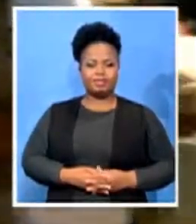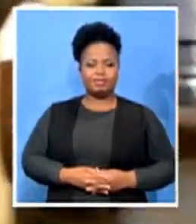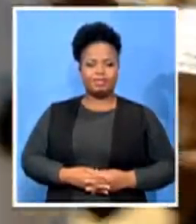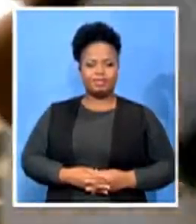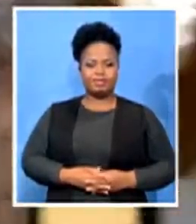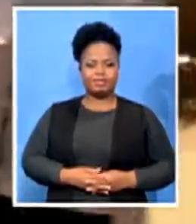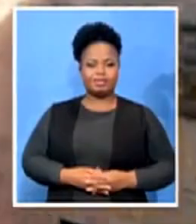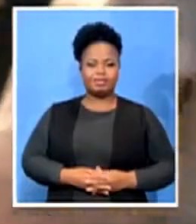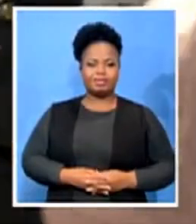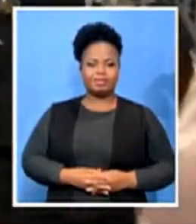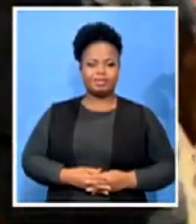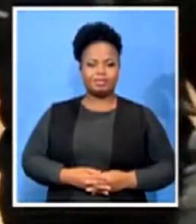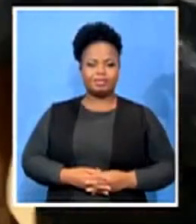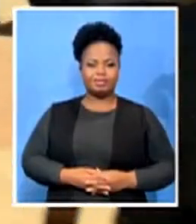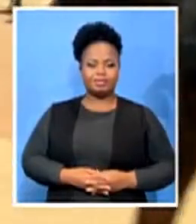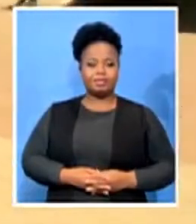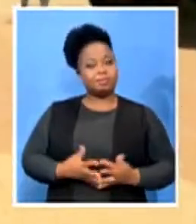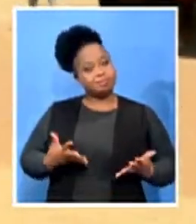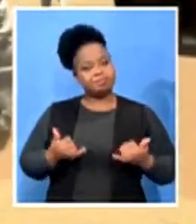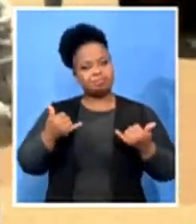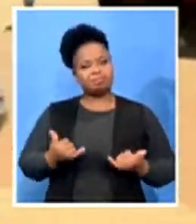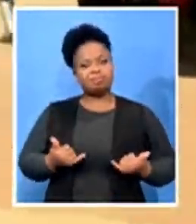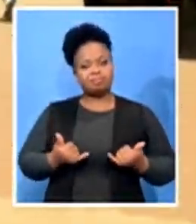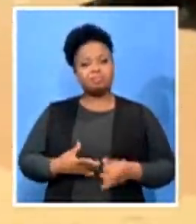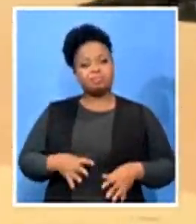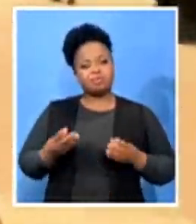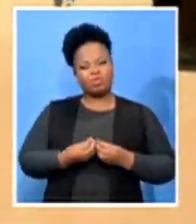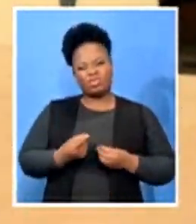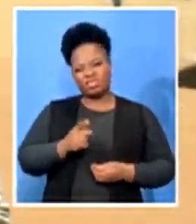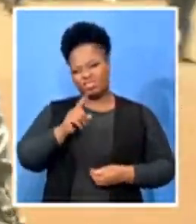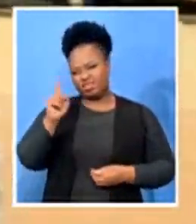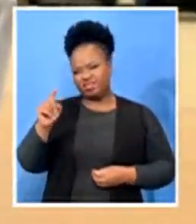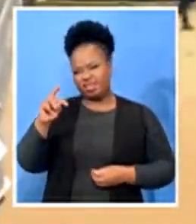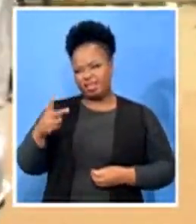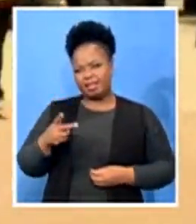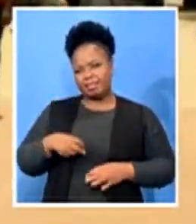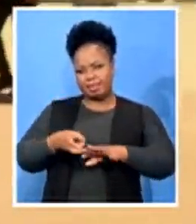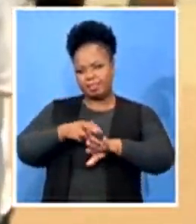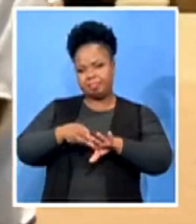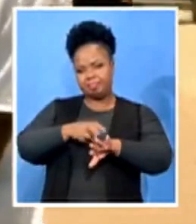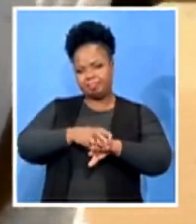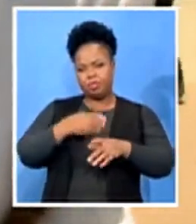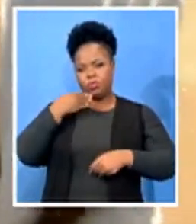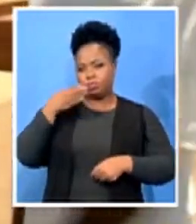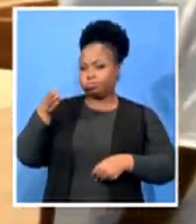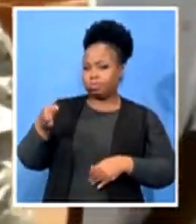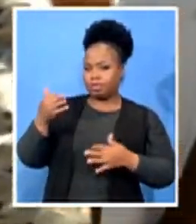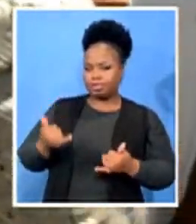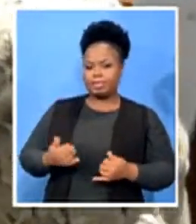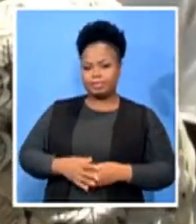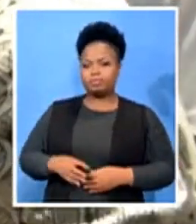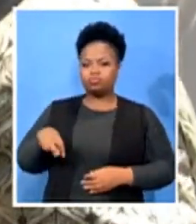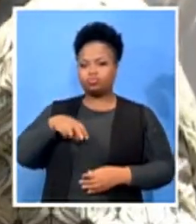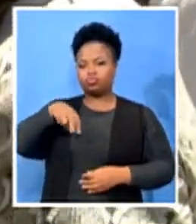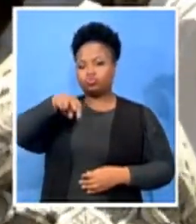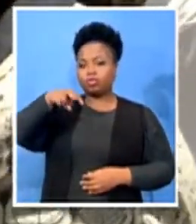Let me take you to some of the commuters here taking their journey. How are you